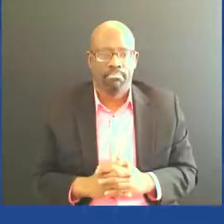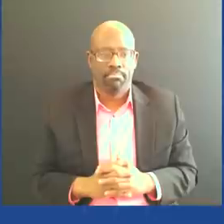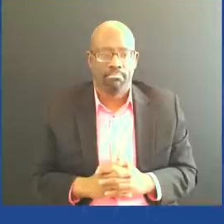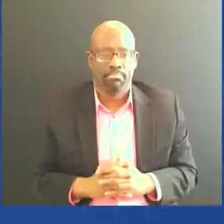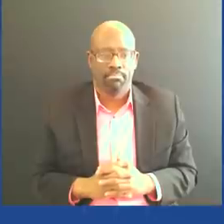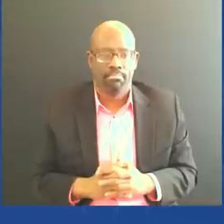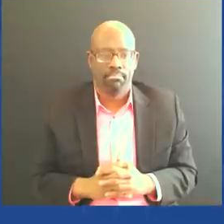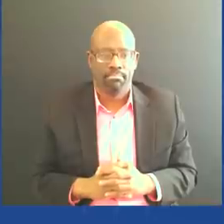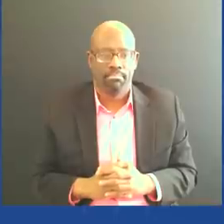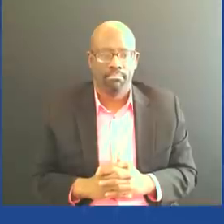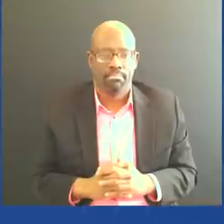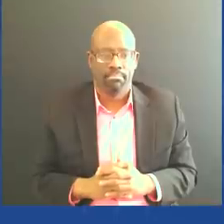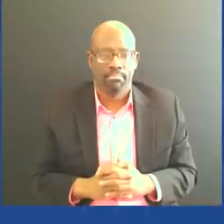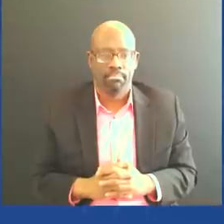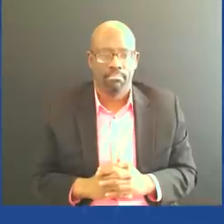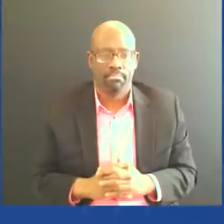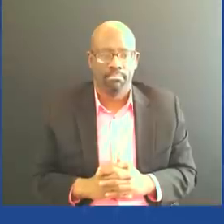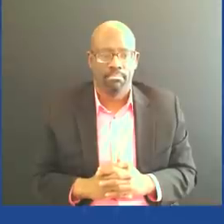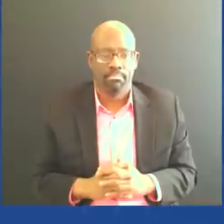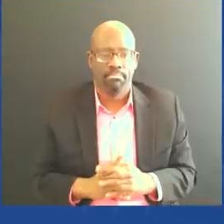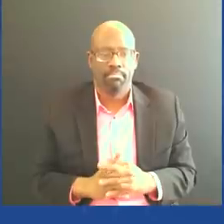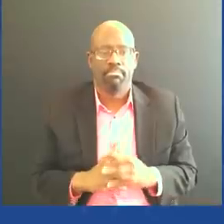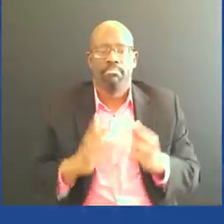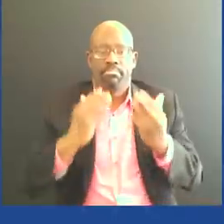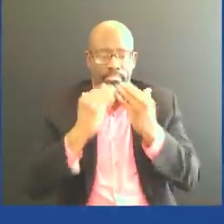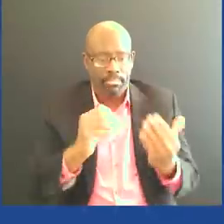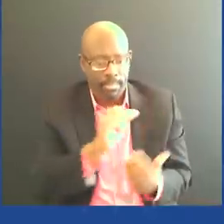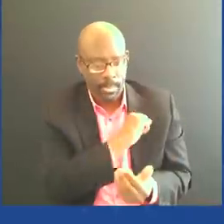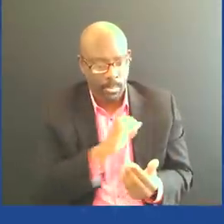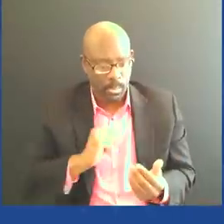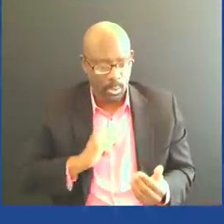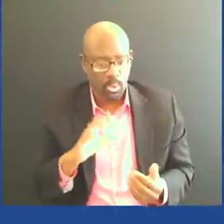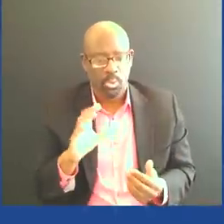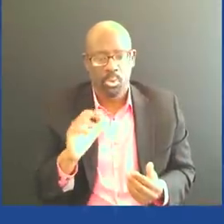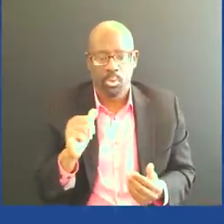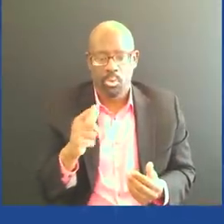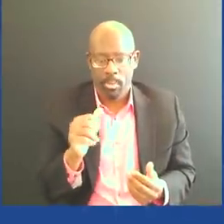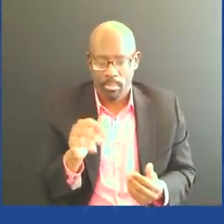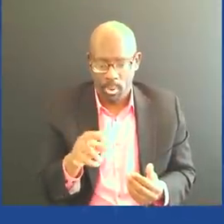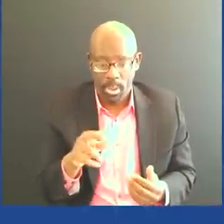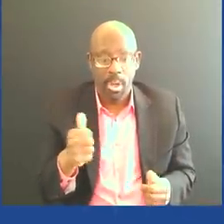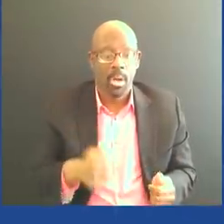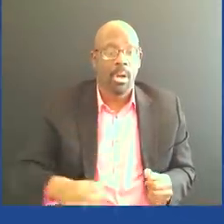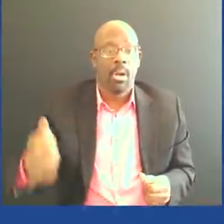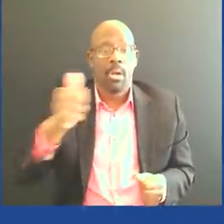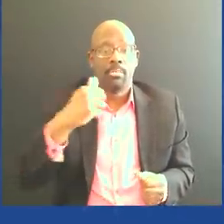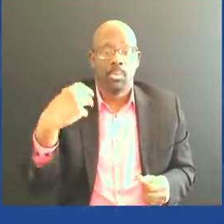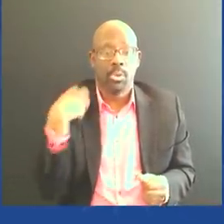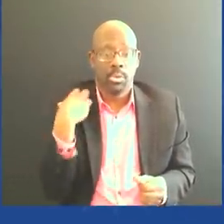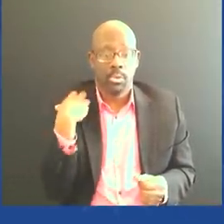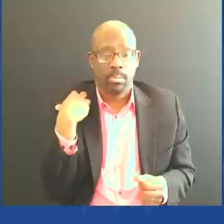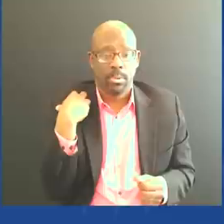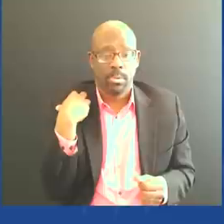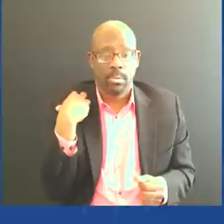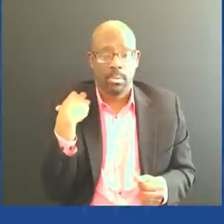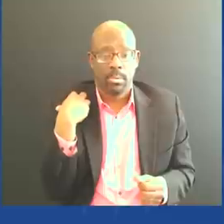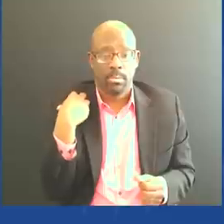Thank you, Senator Carper. Executive Officer, set to watch. Aye, aye, sir.